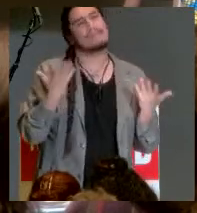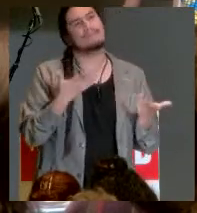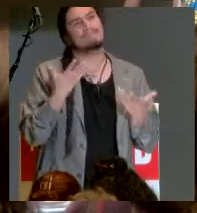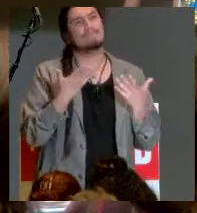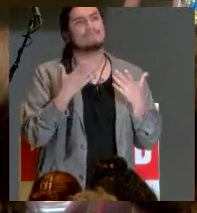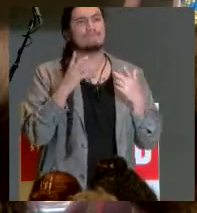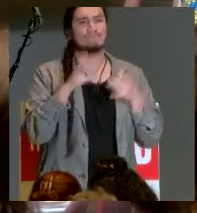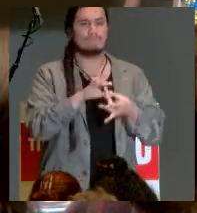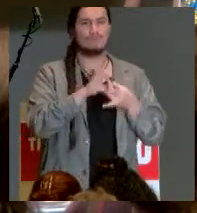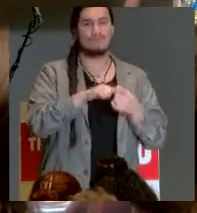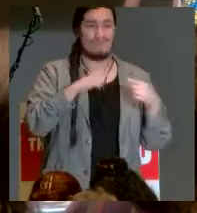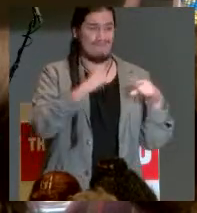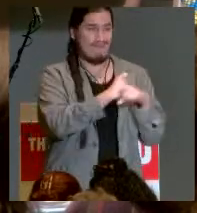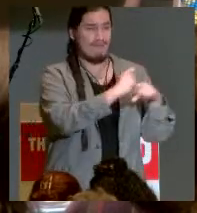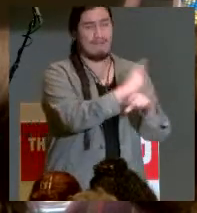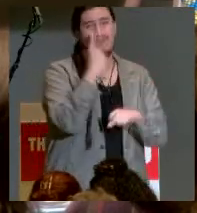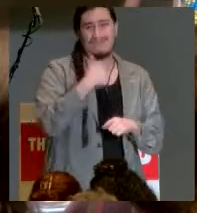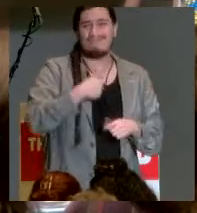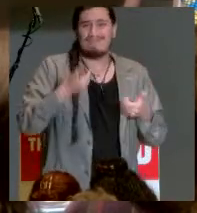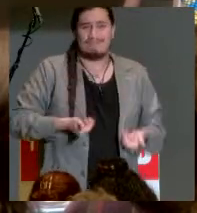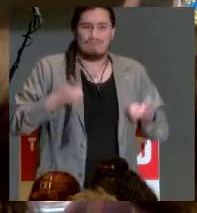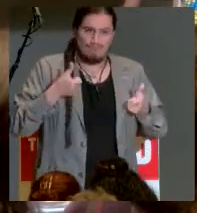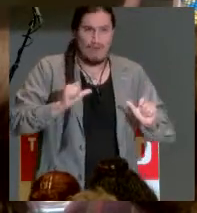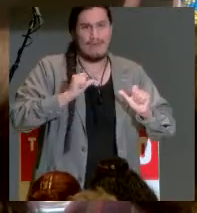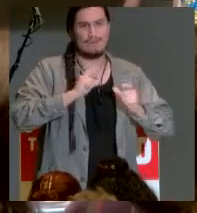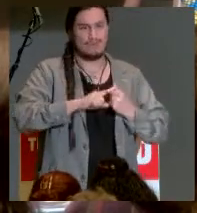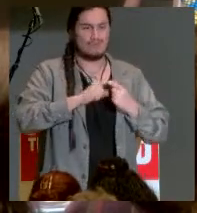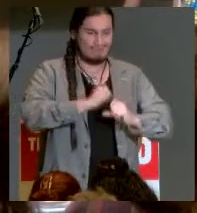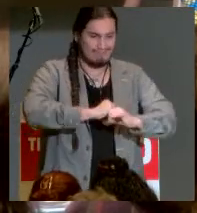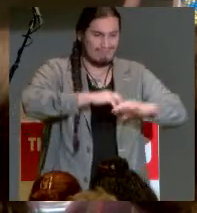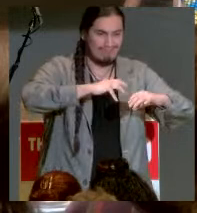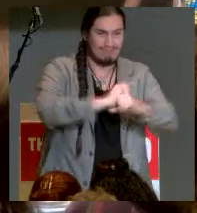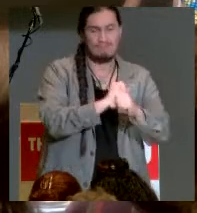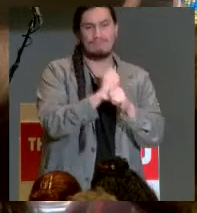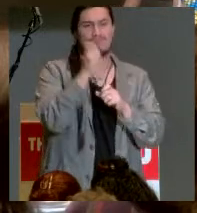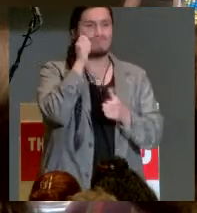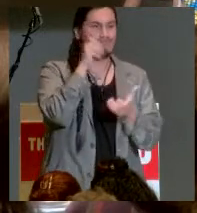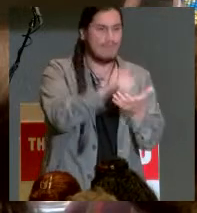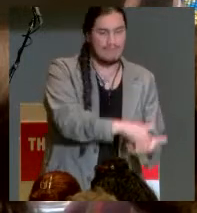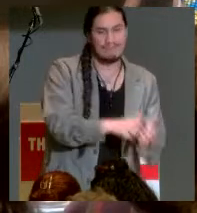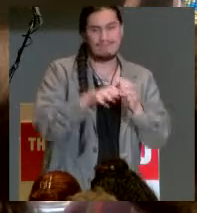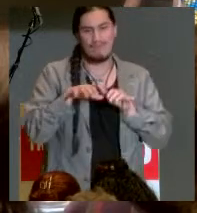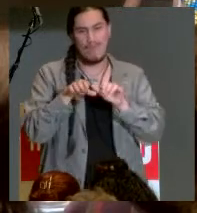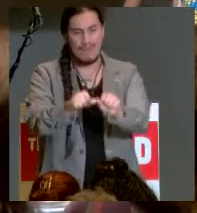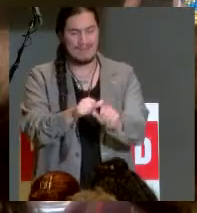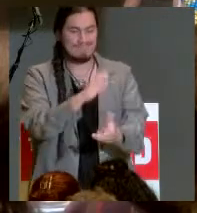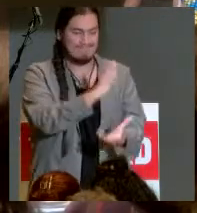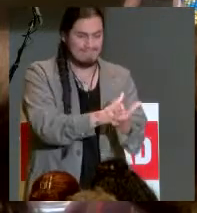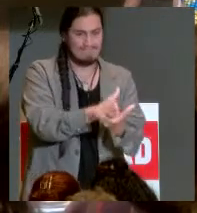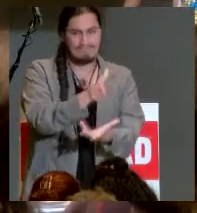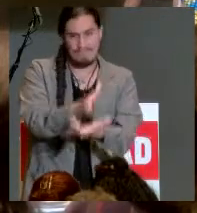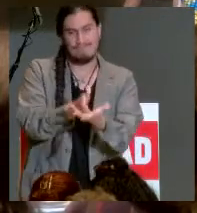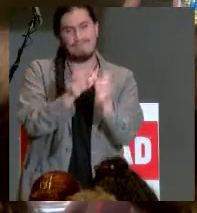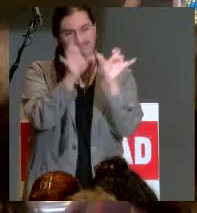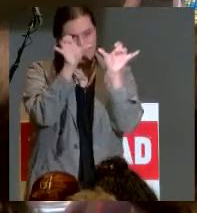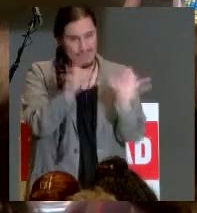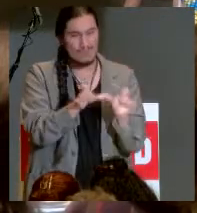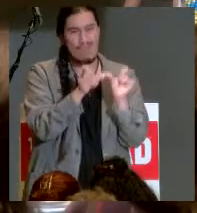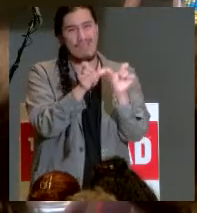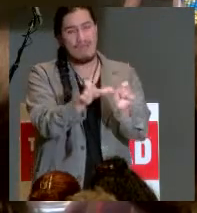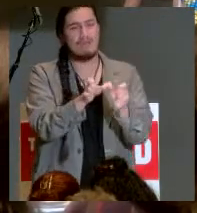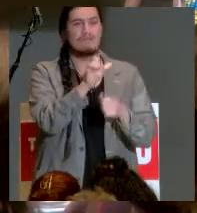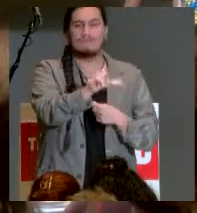the fight. I am trying to implode racism, colonization, mm-hmm. institutional